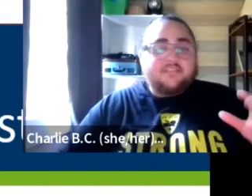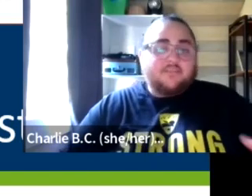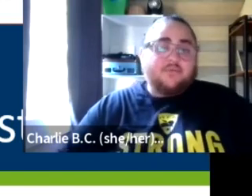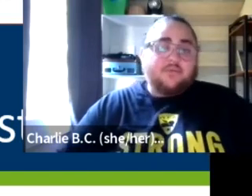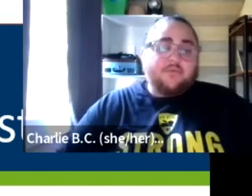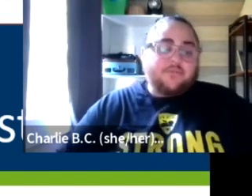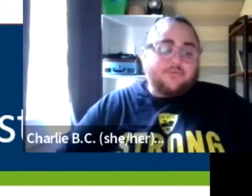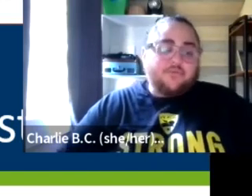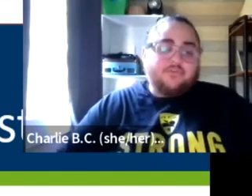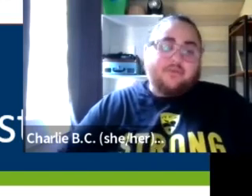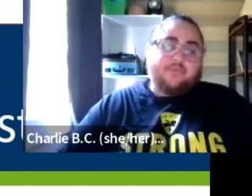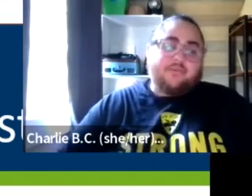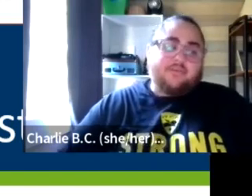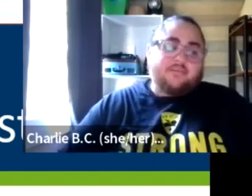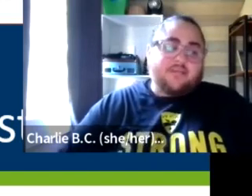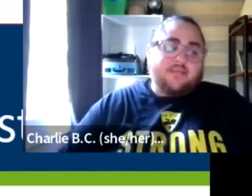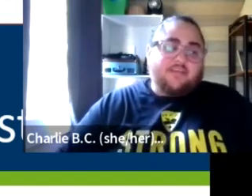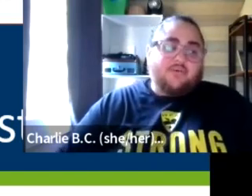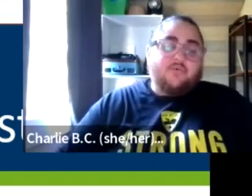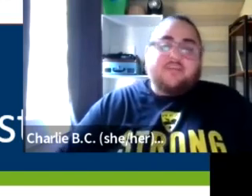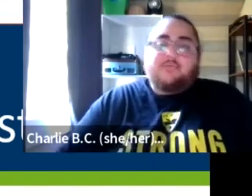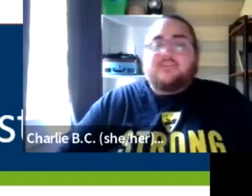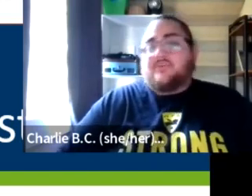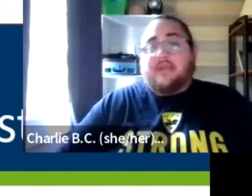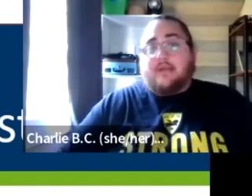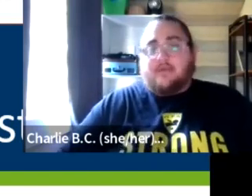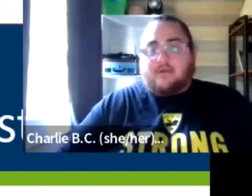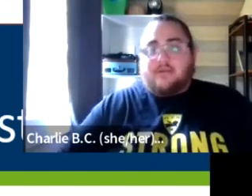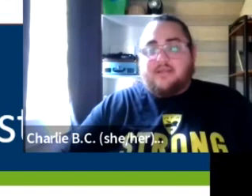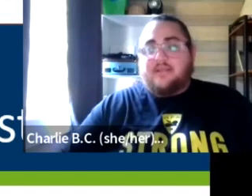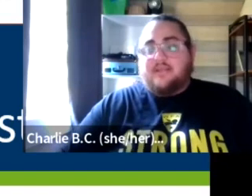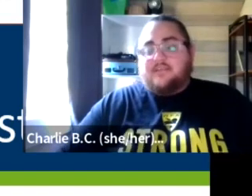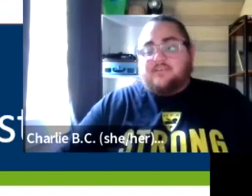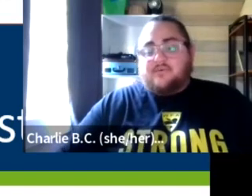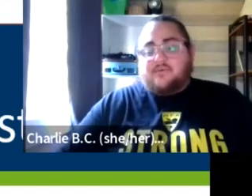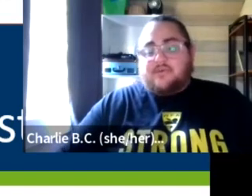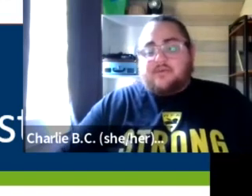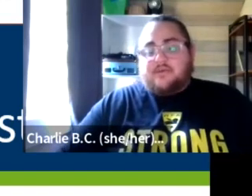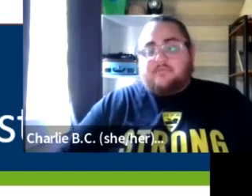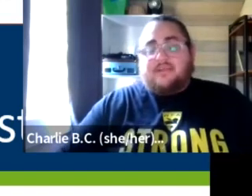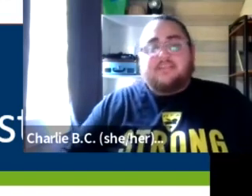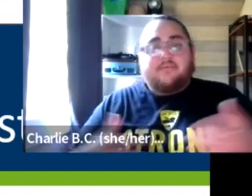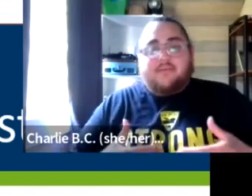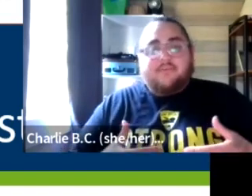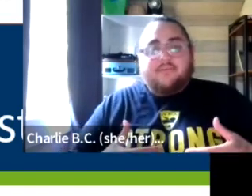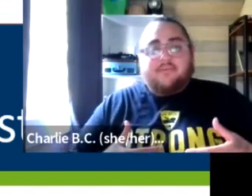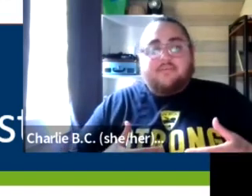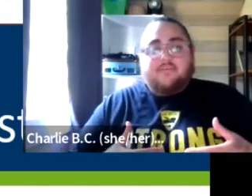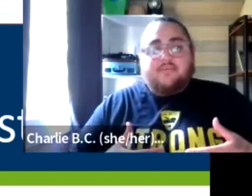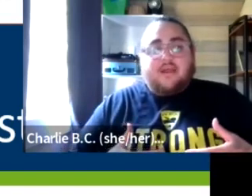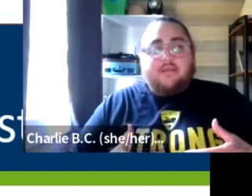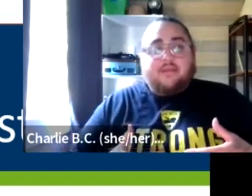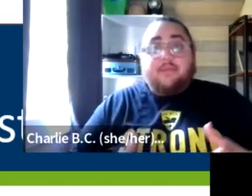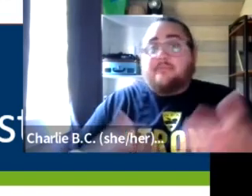as it relates to the work that we do, chosen family is, who's that person you can count on. And so myself